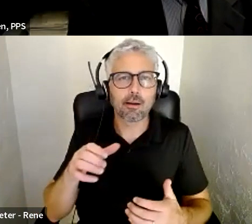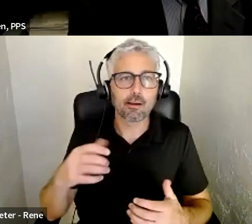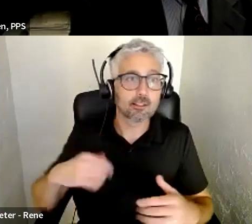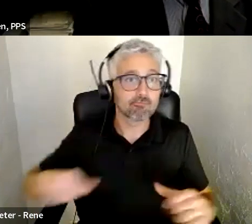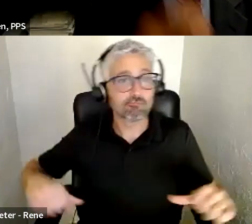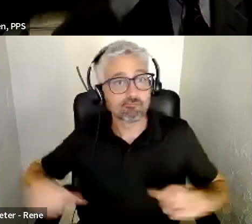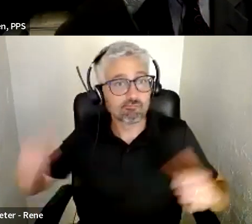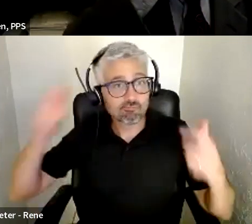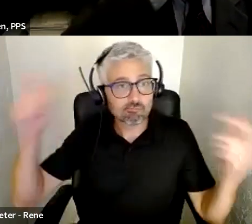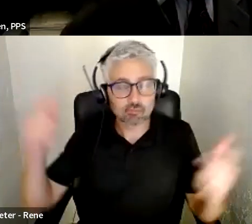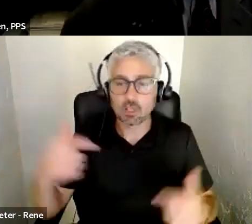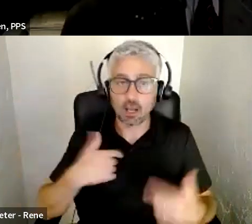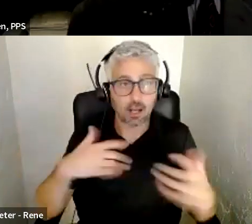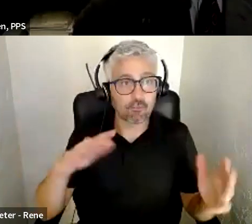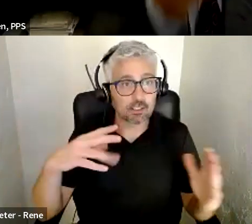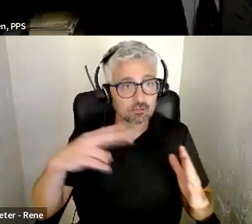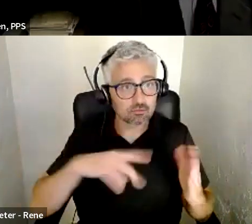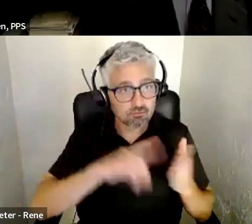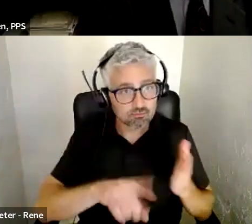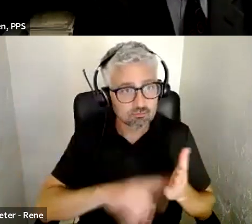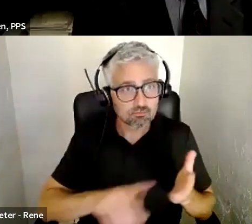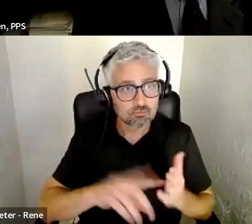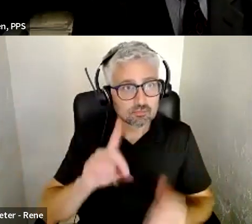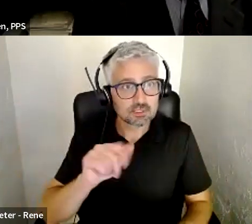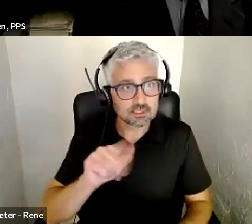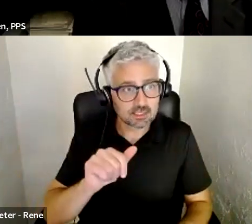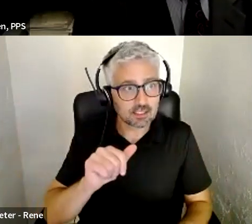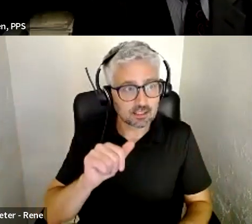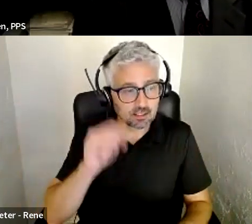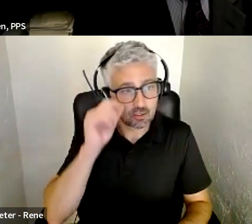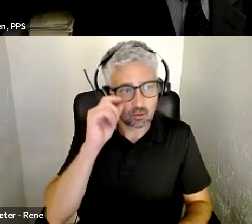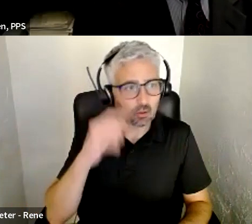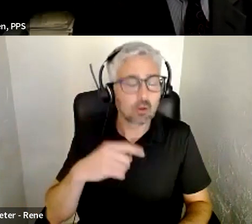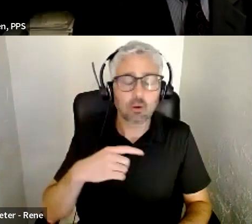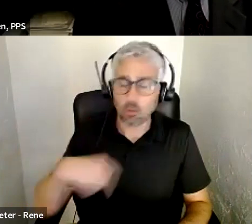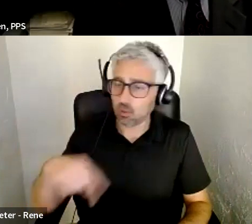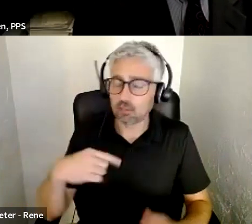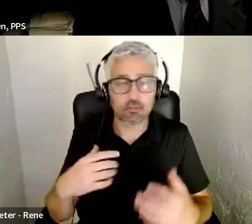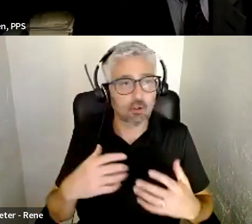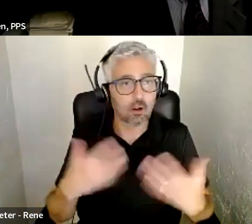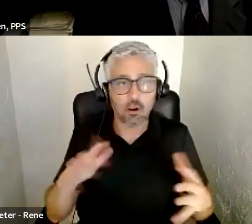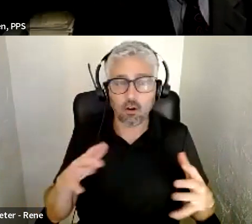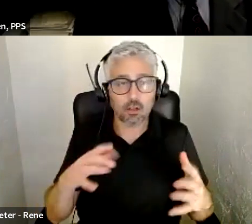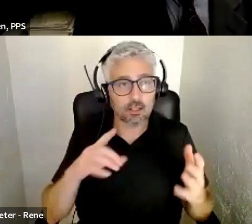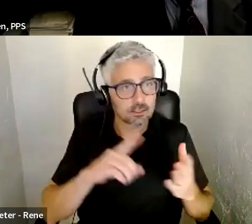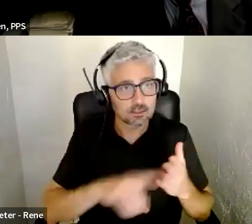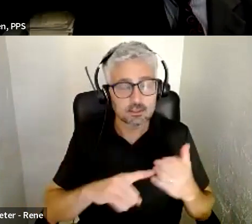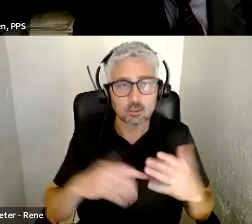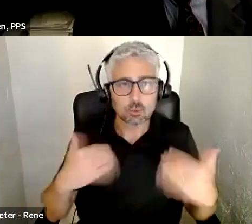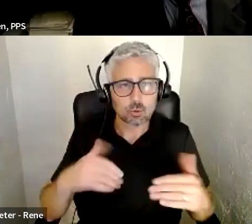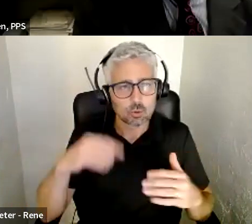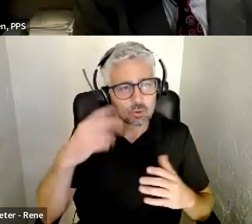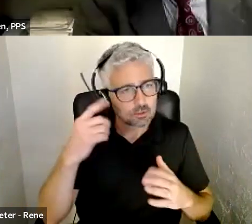of time on the data, and I can tell you right off the bat where the data sets are. We've done very intense data